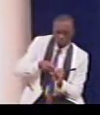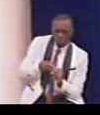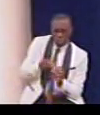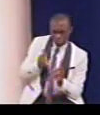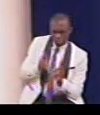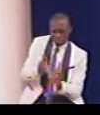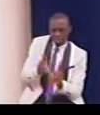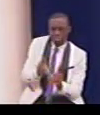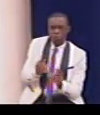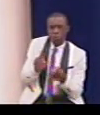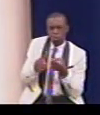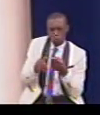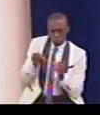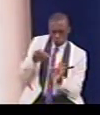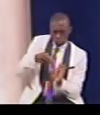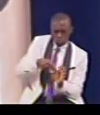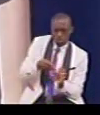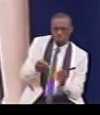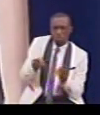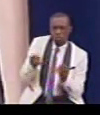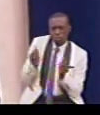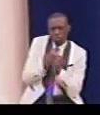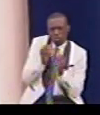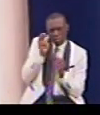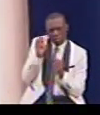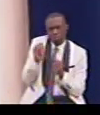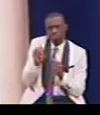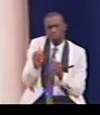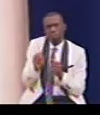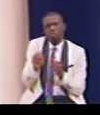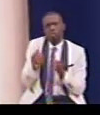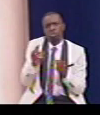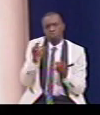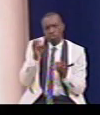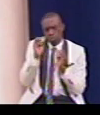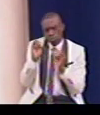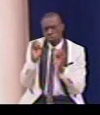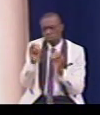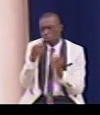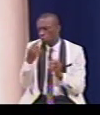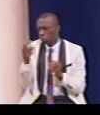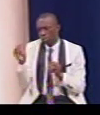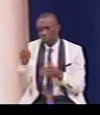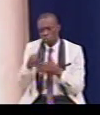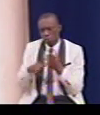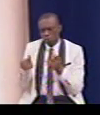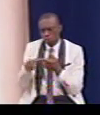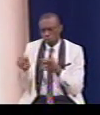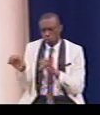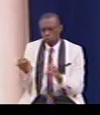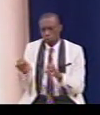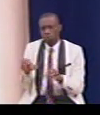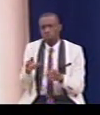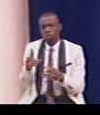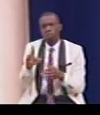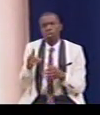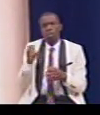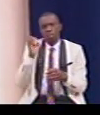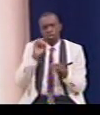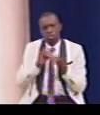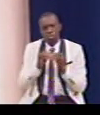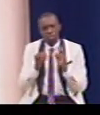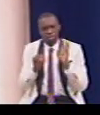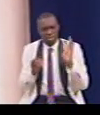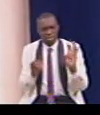what ought to be done. He knew when, number six, the word would have gone around,